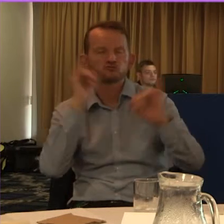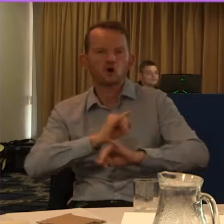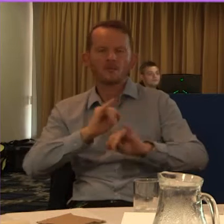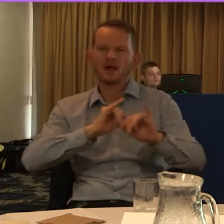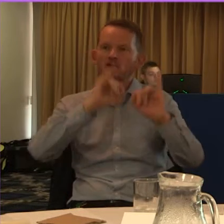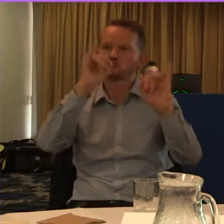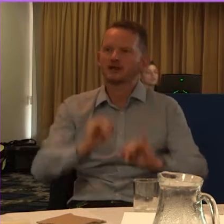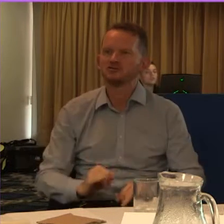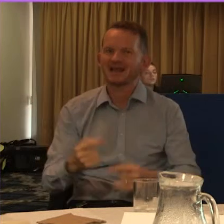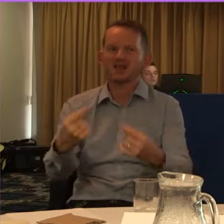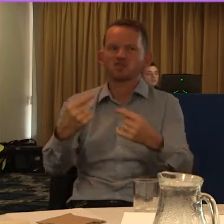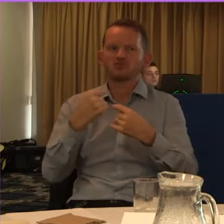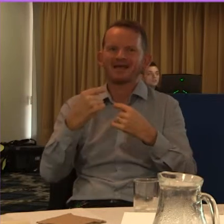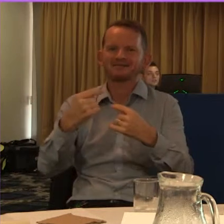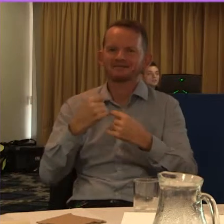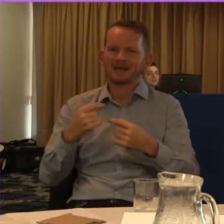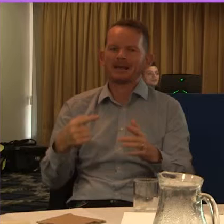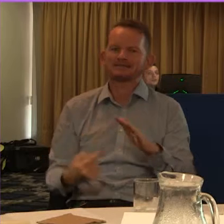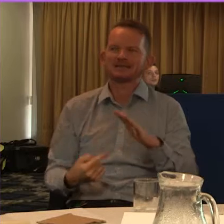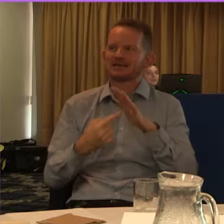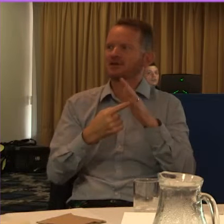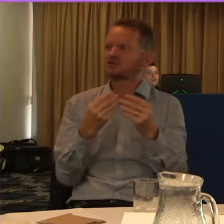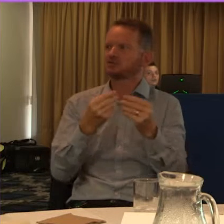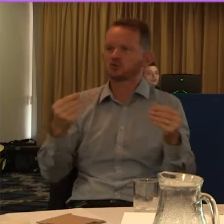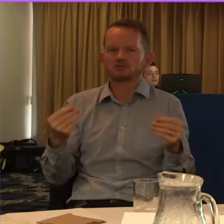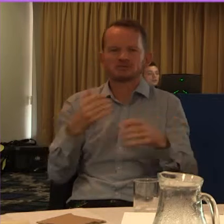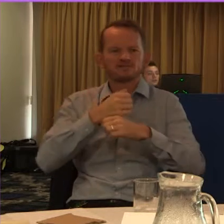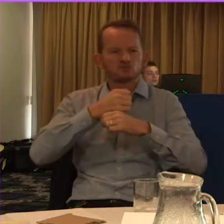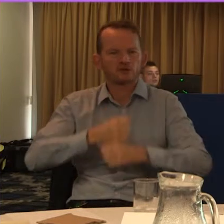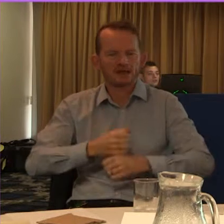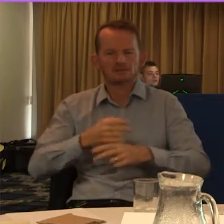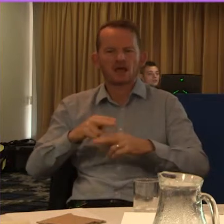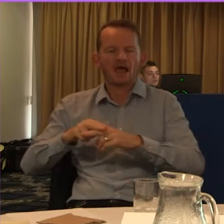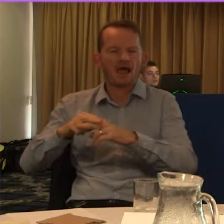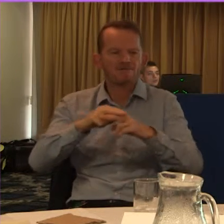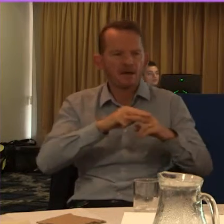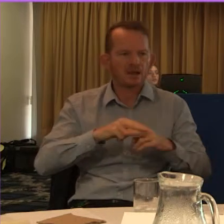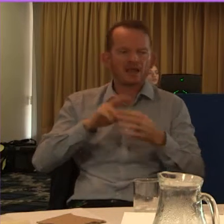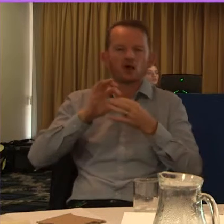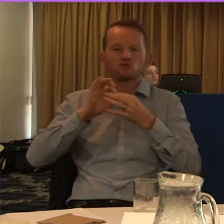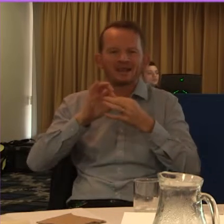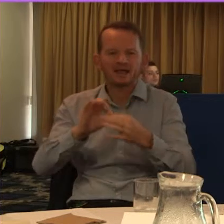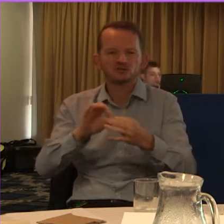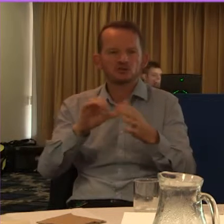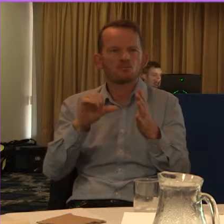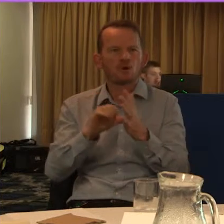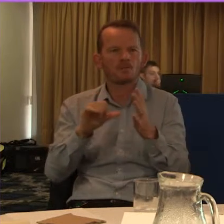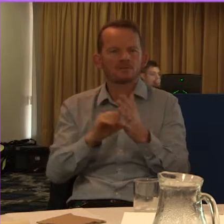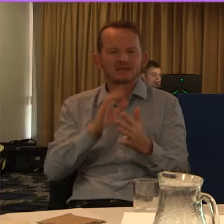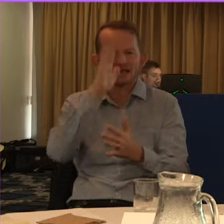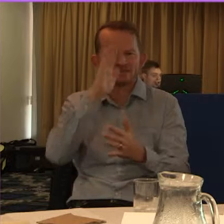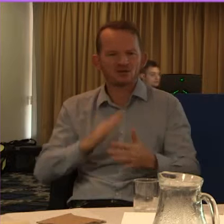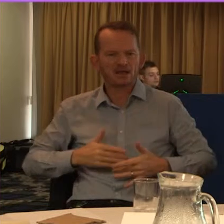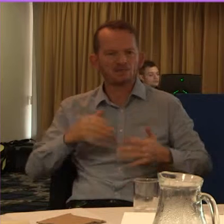trauma, tragedy, threats, or significant sources of stress, such as family and relationship problems, serious